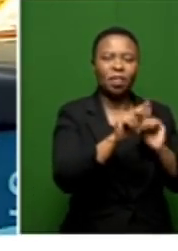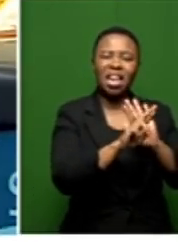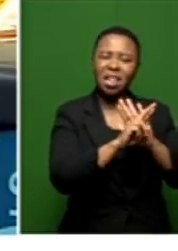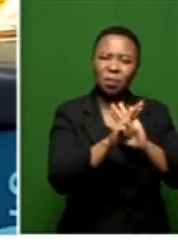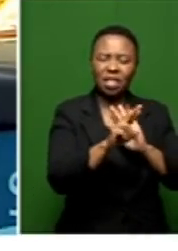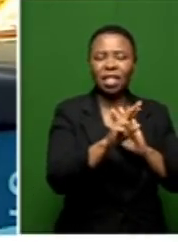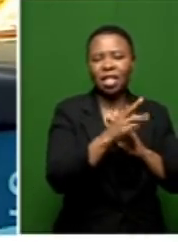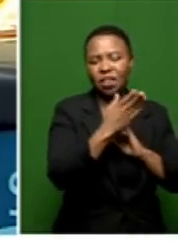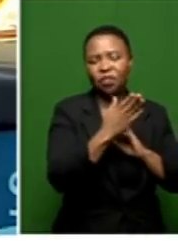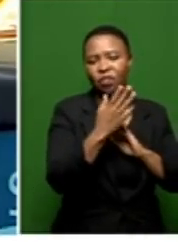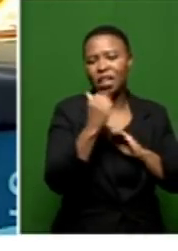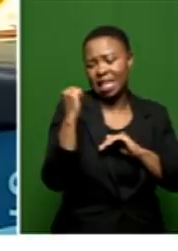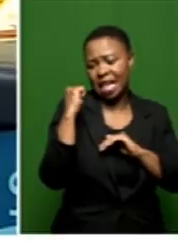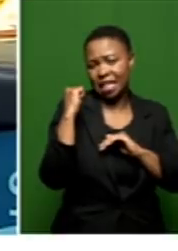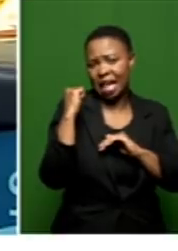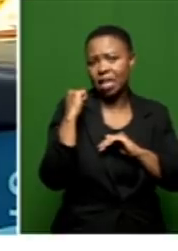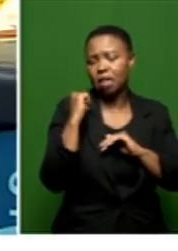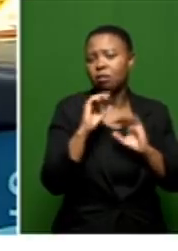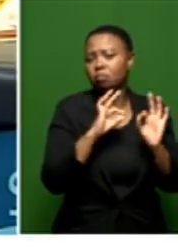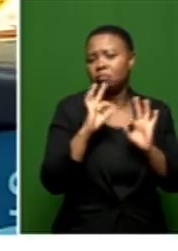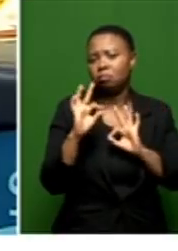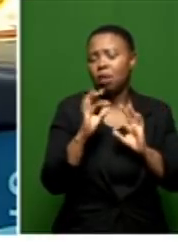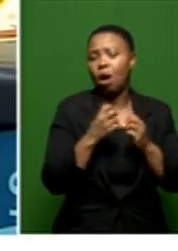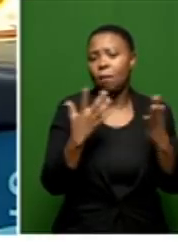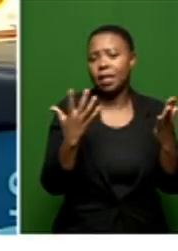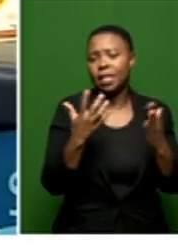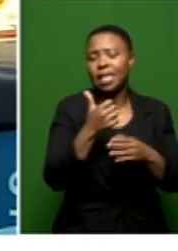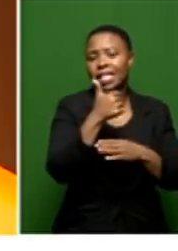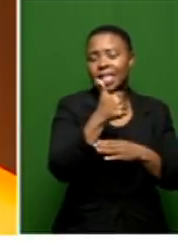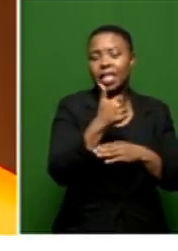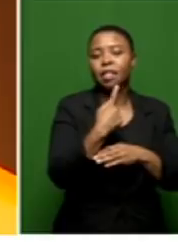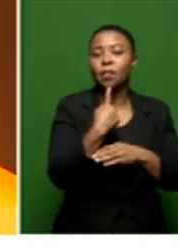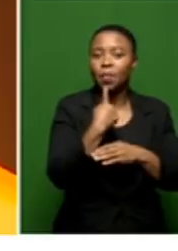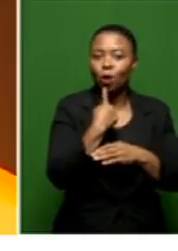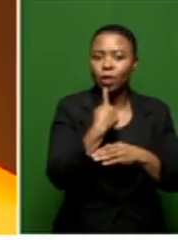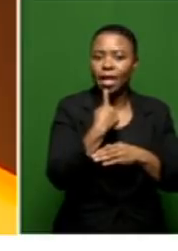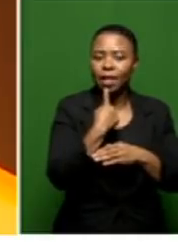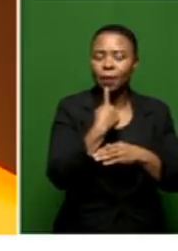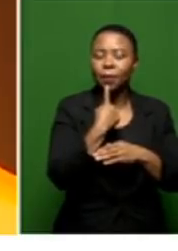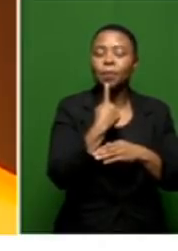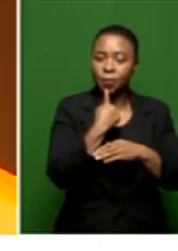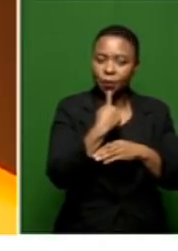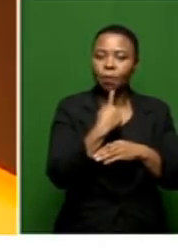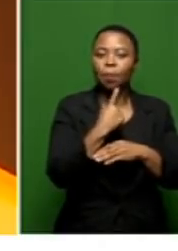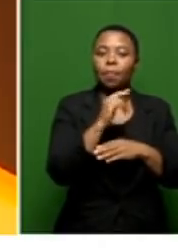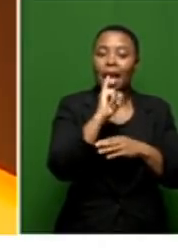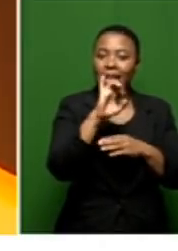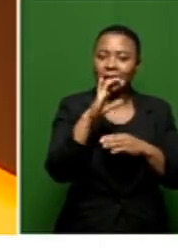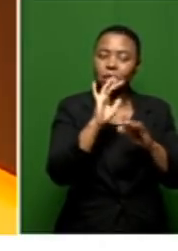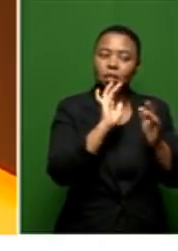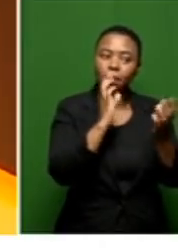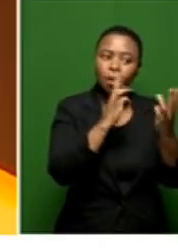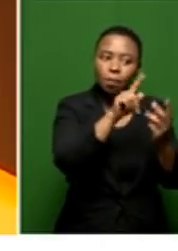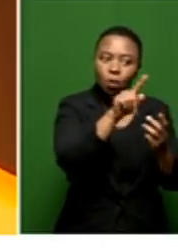was quantified yesterday at 6,000, and those people, the IEC, were being contacted. They